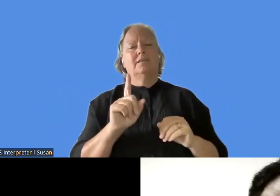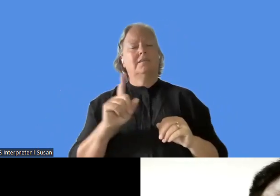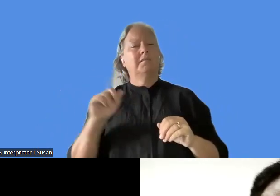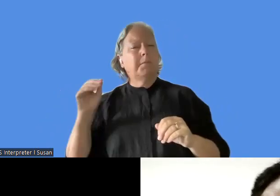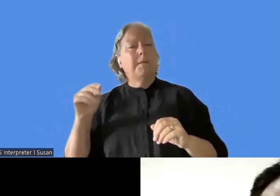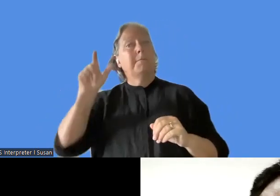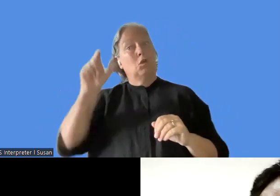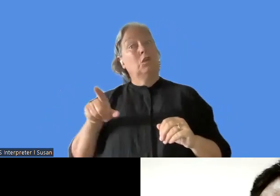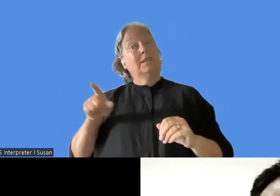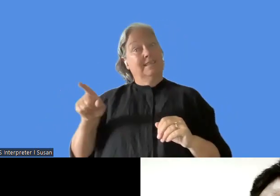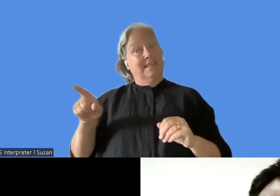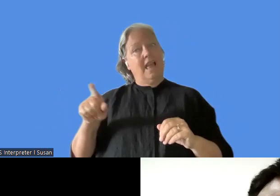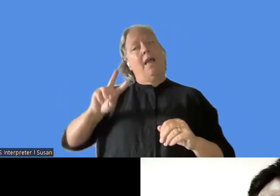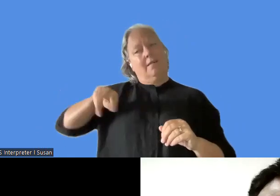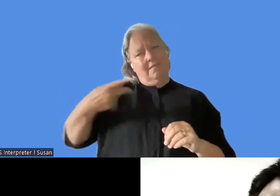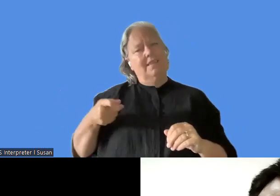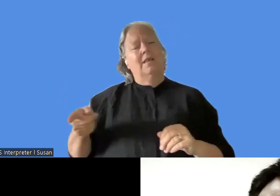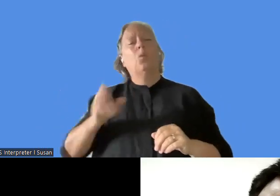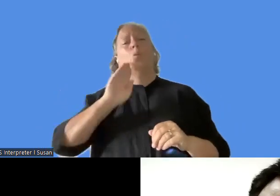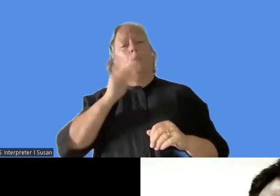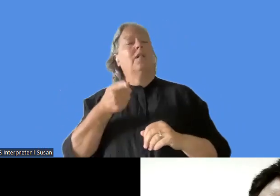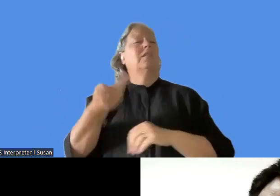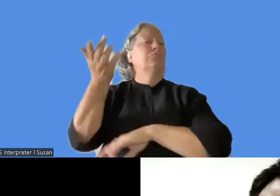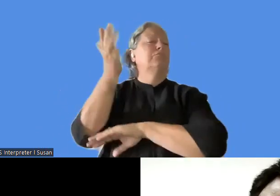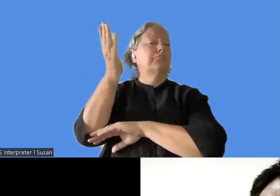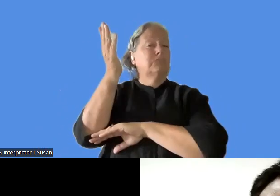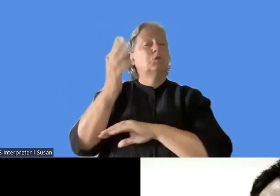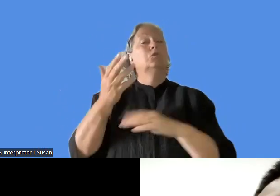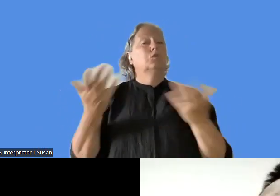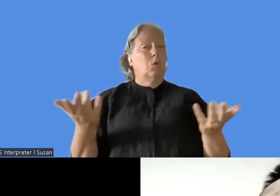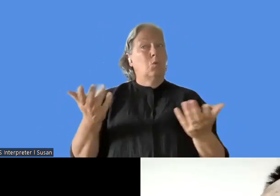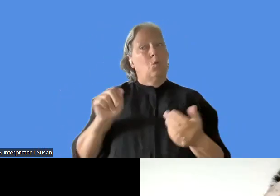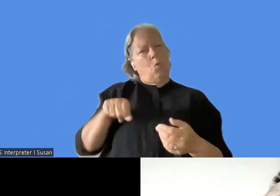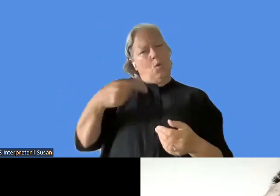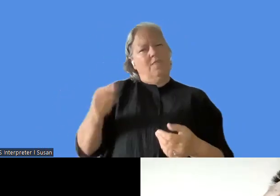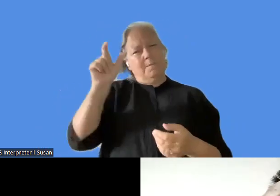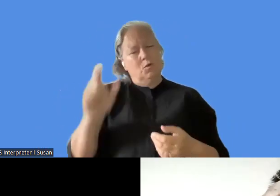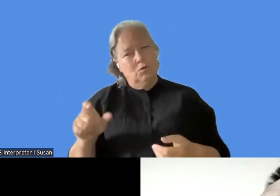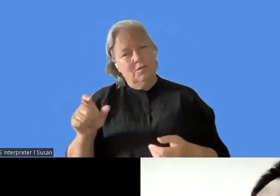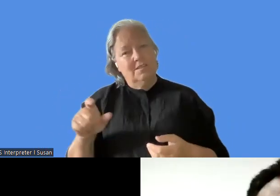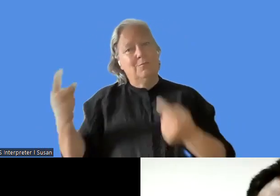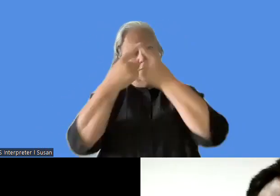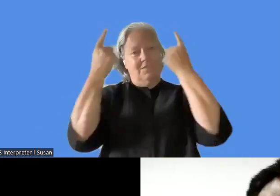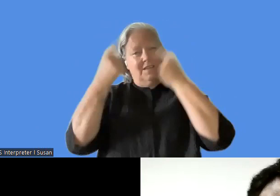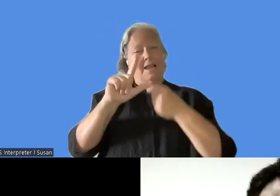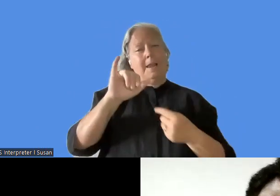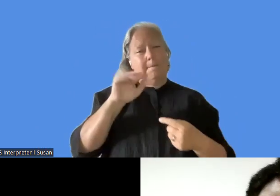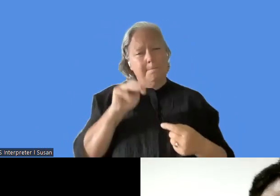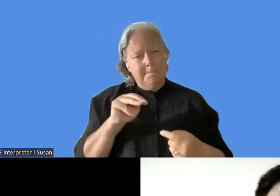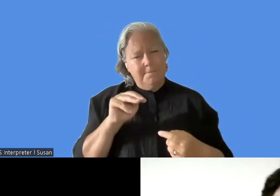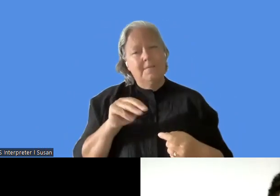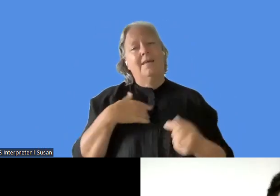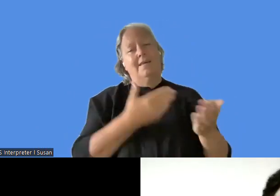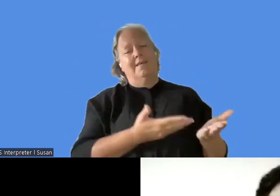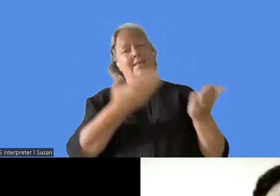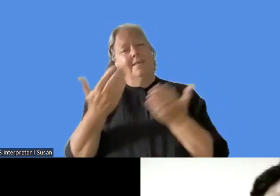deliver his presentation. So on behalf of Professor Lim, I would like to welcome back Mr.